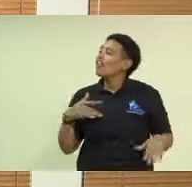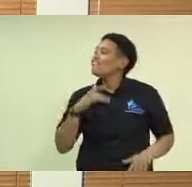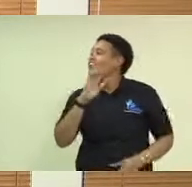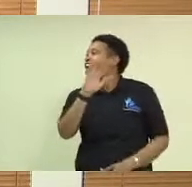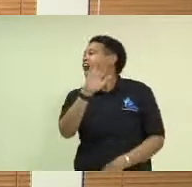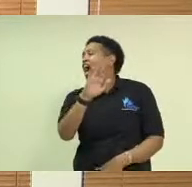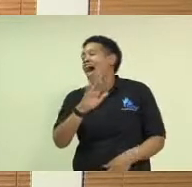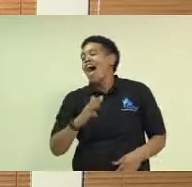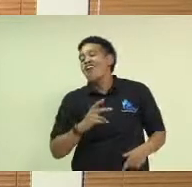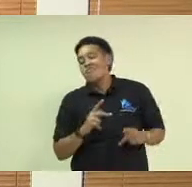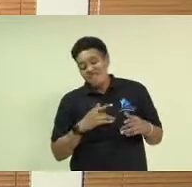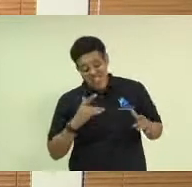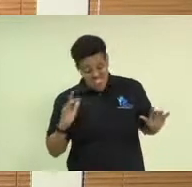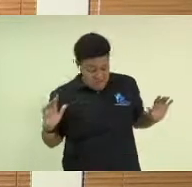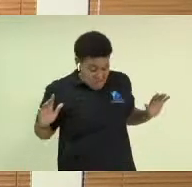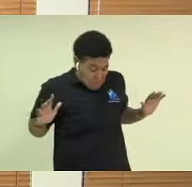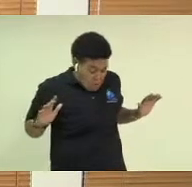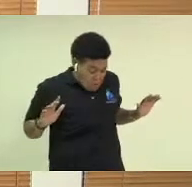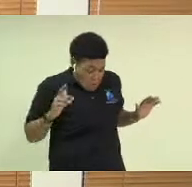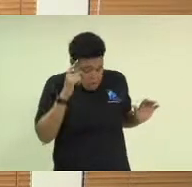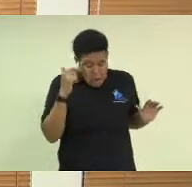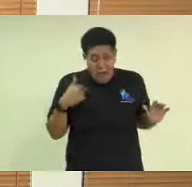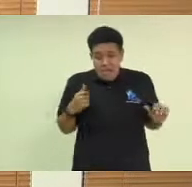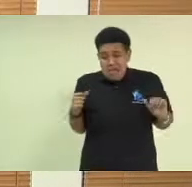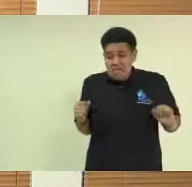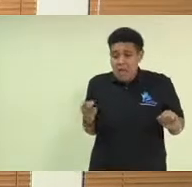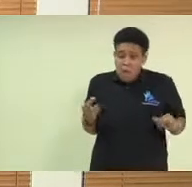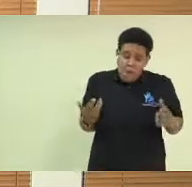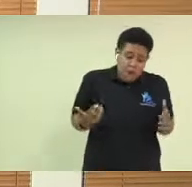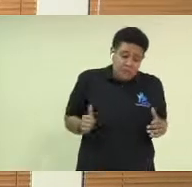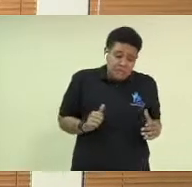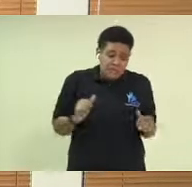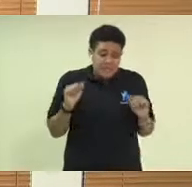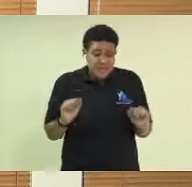feel that because they can or may be able to